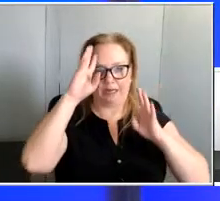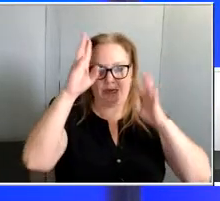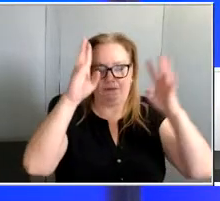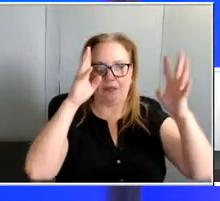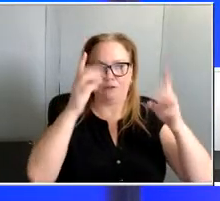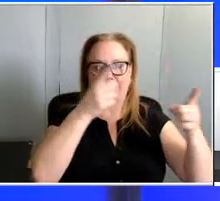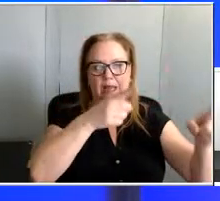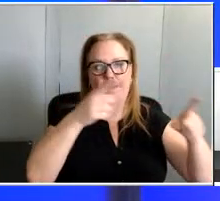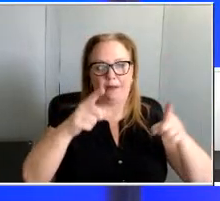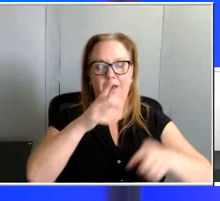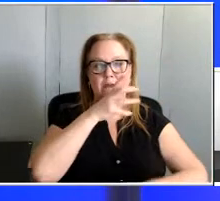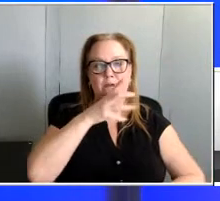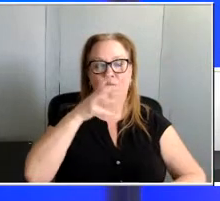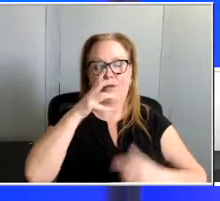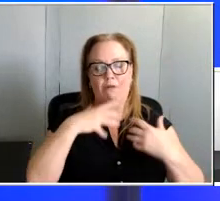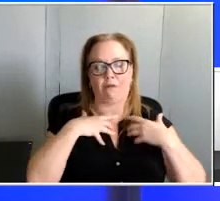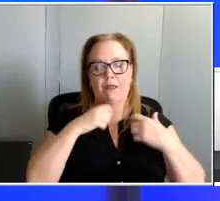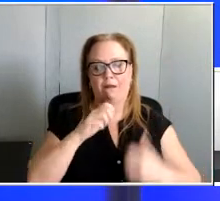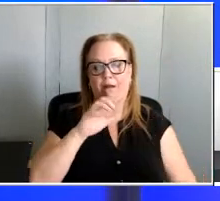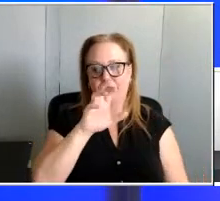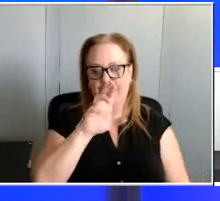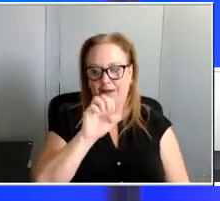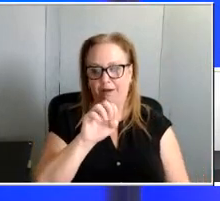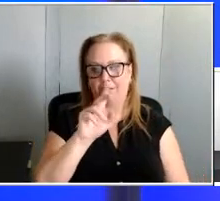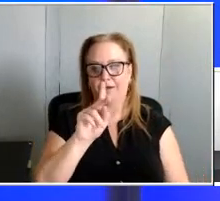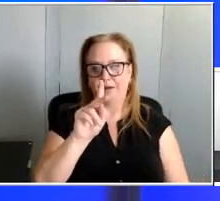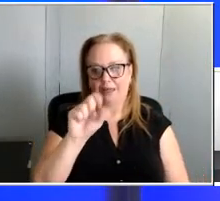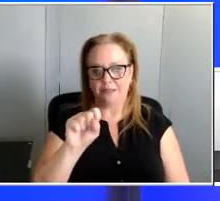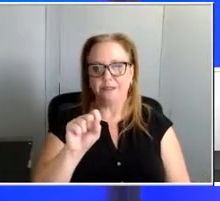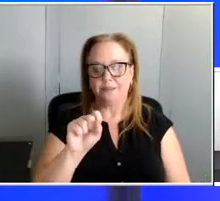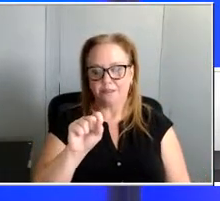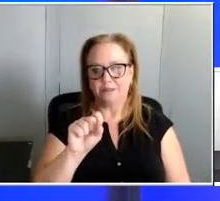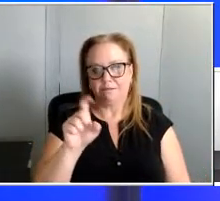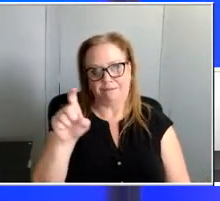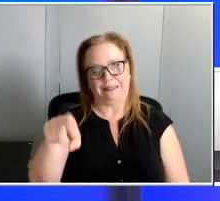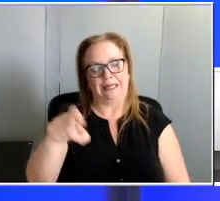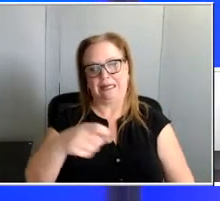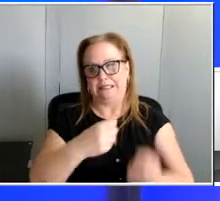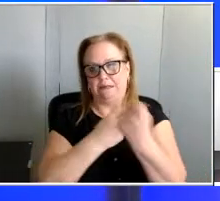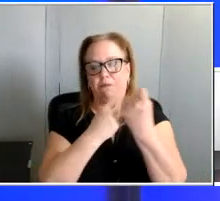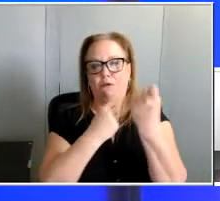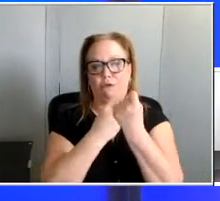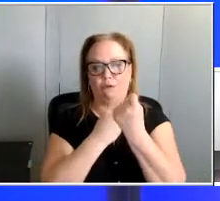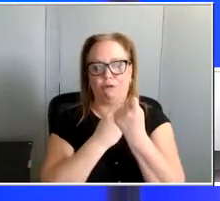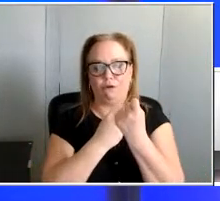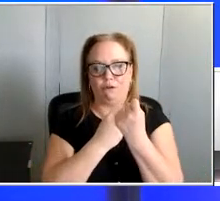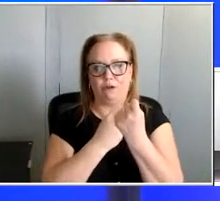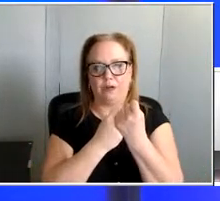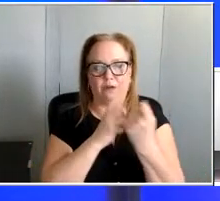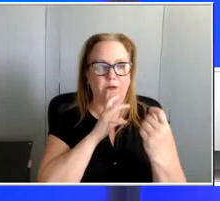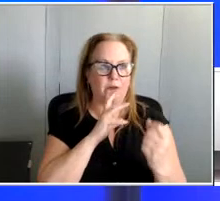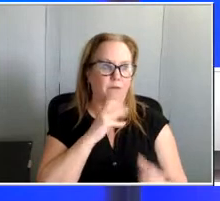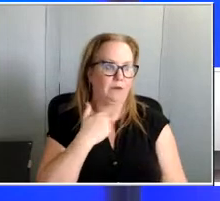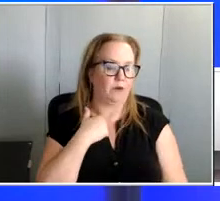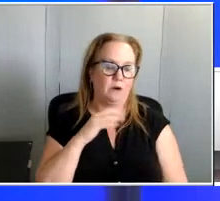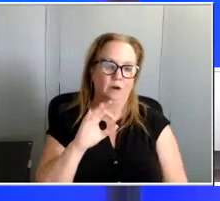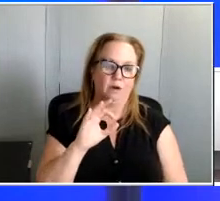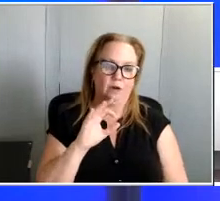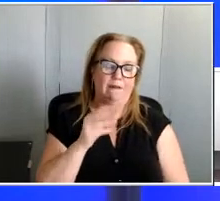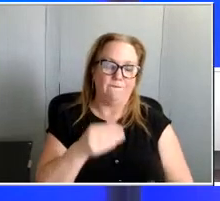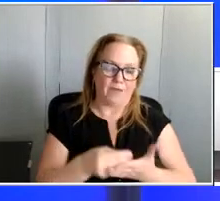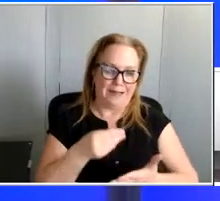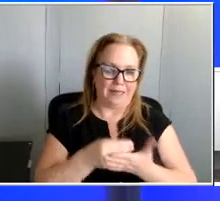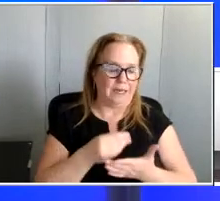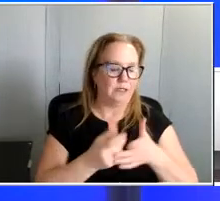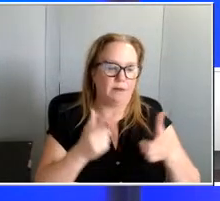in rural healthcare and in Kansas, and they need support. As we talked earlier, funding's a big part of that,